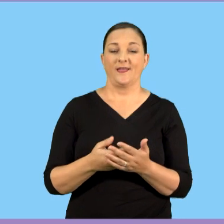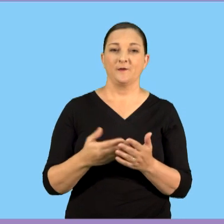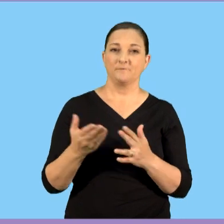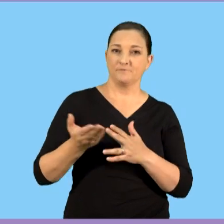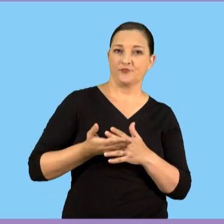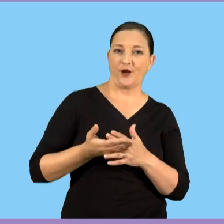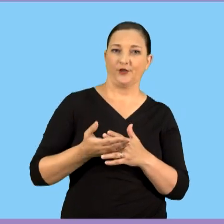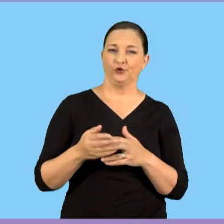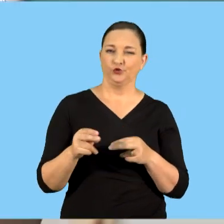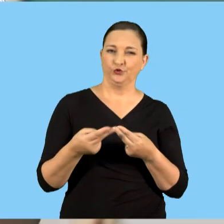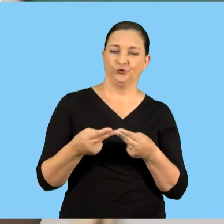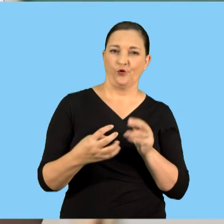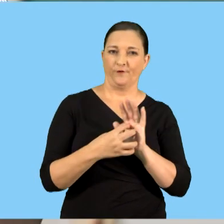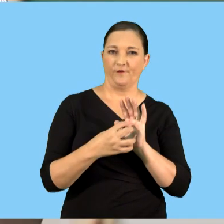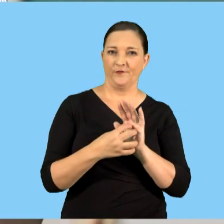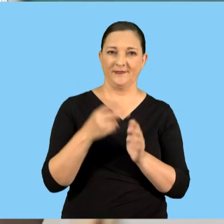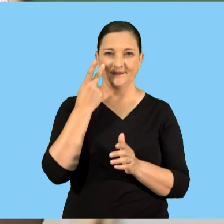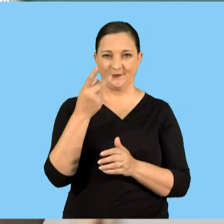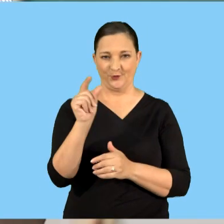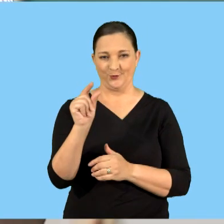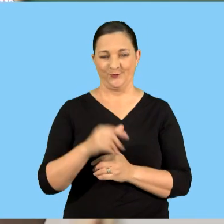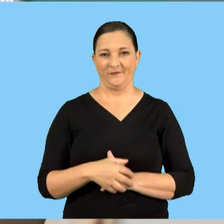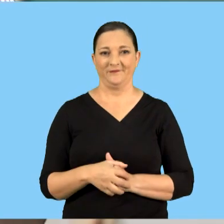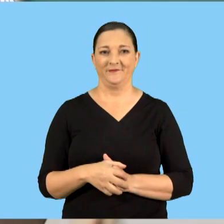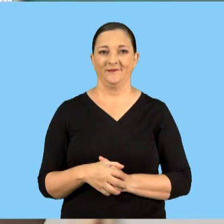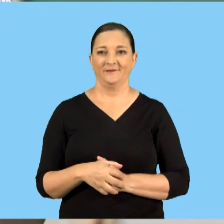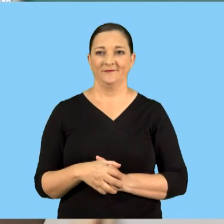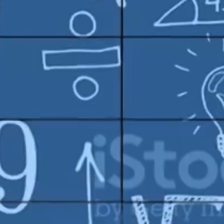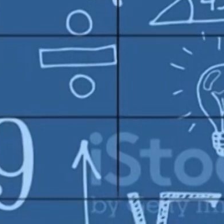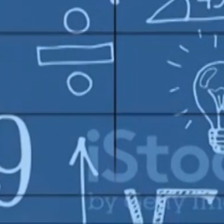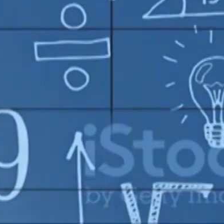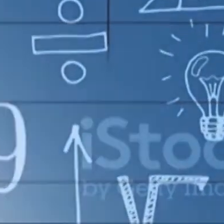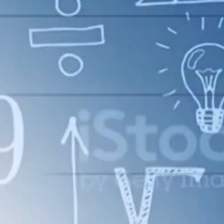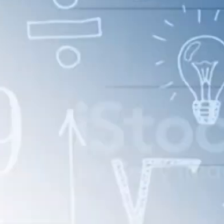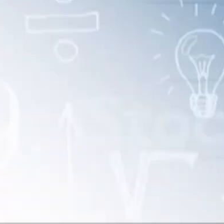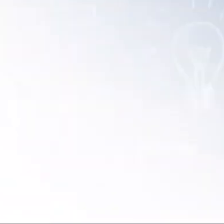Celsius. All right, let's quickly go to an ad break and then we'll see you just now.